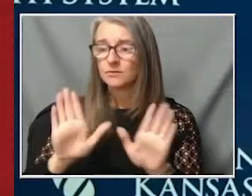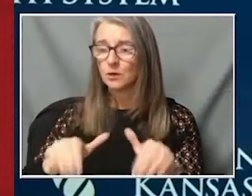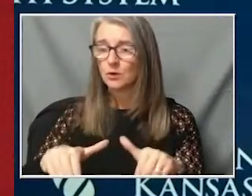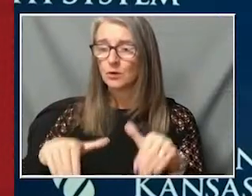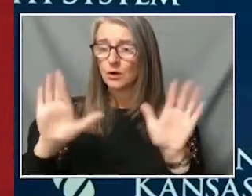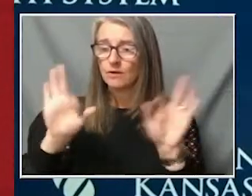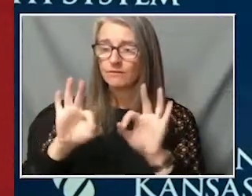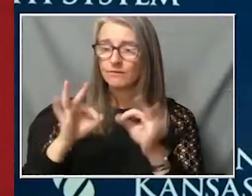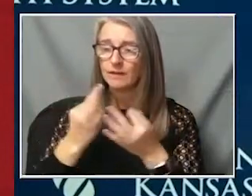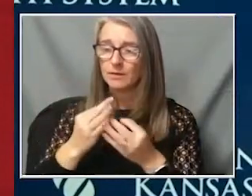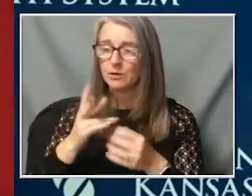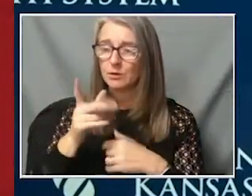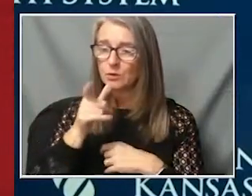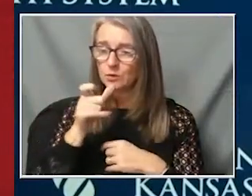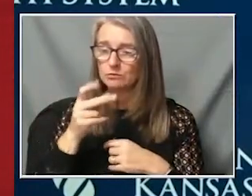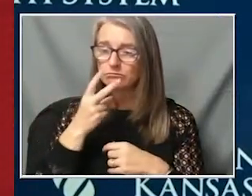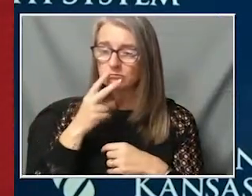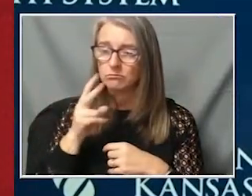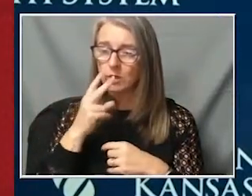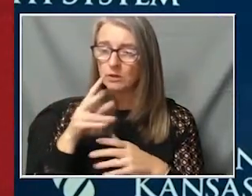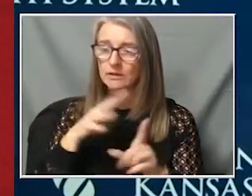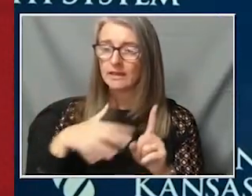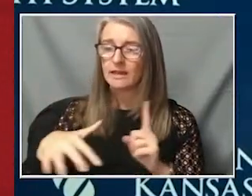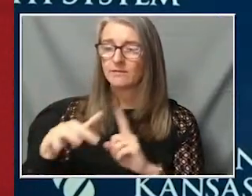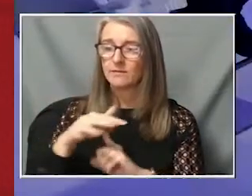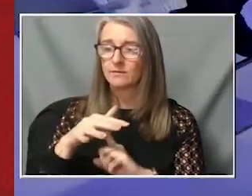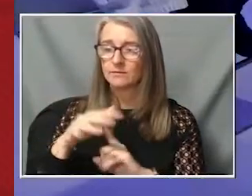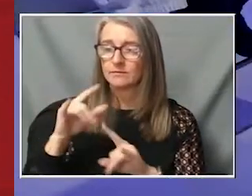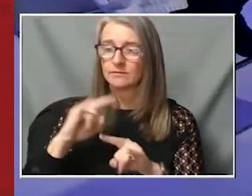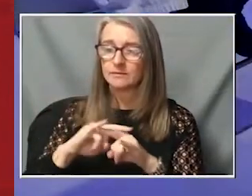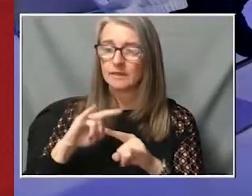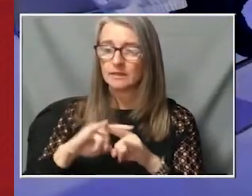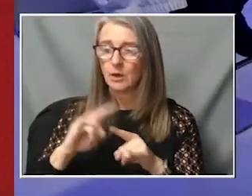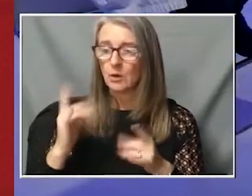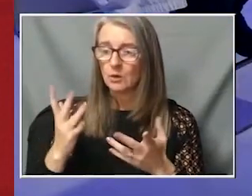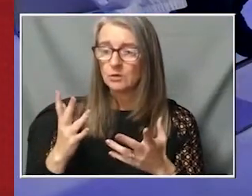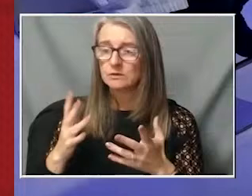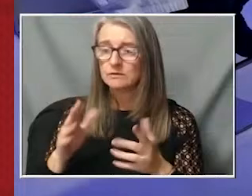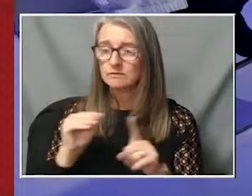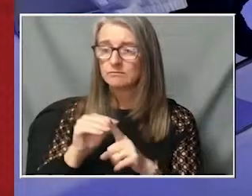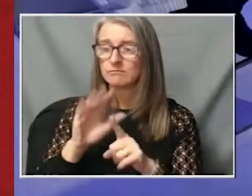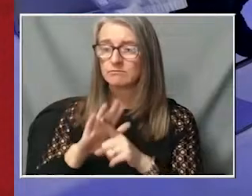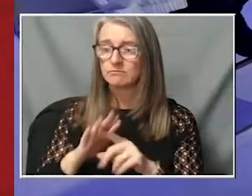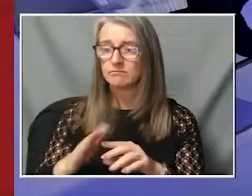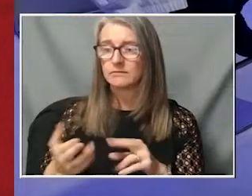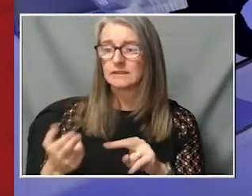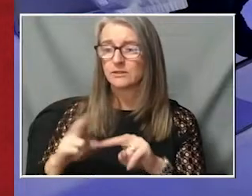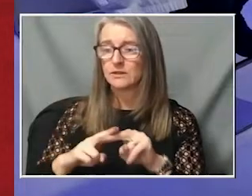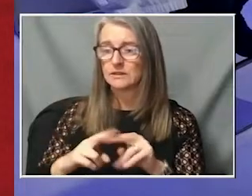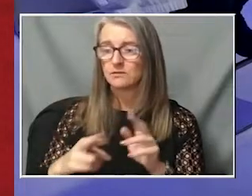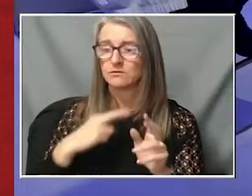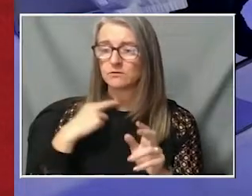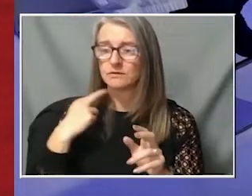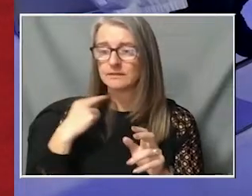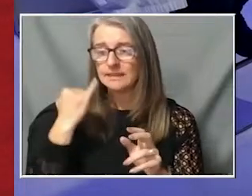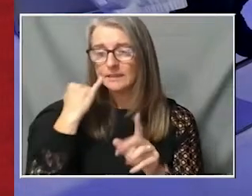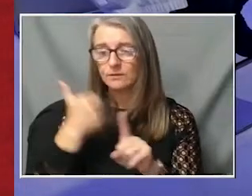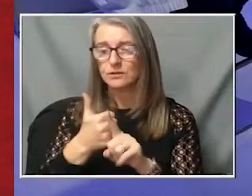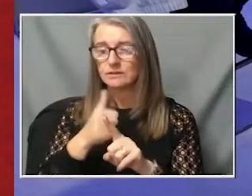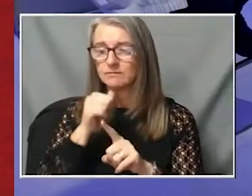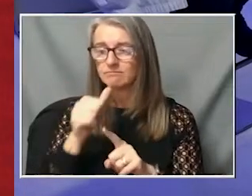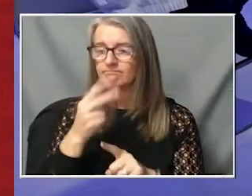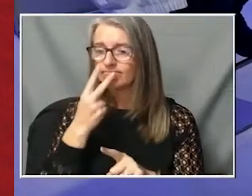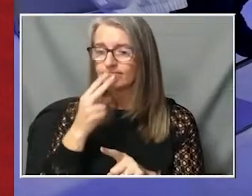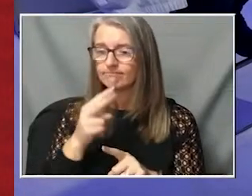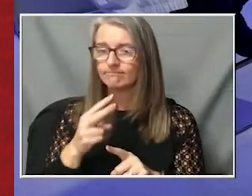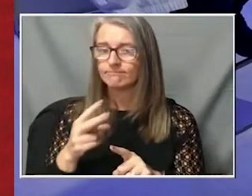family that smokes, well, environmental tobacco smoke exposure also raises your risk, even if you're a non-smoker. I was trapped